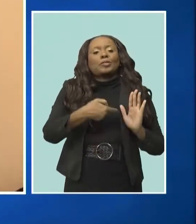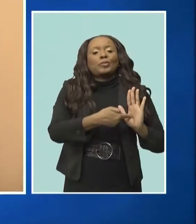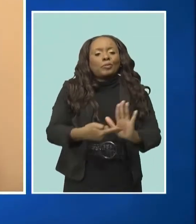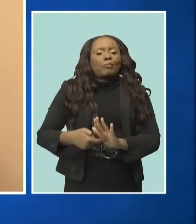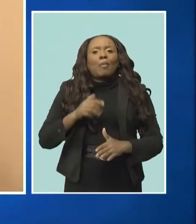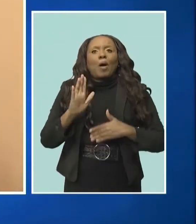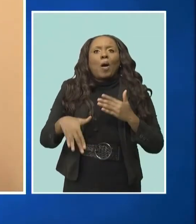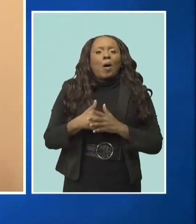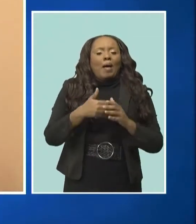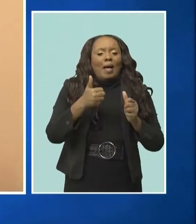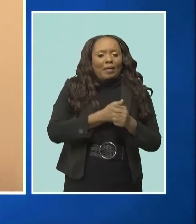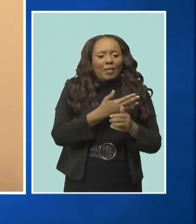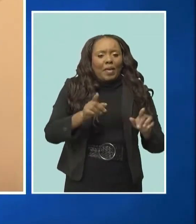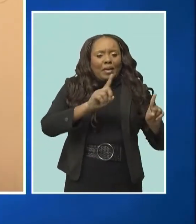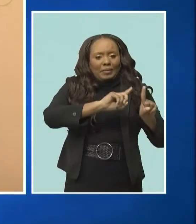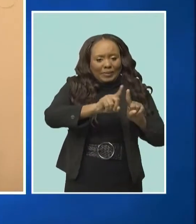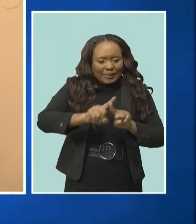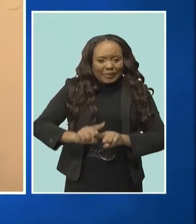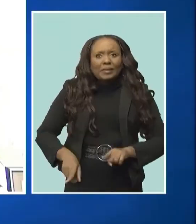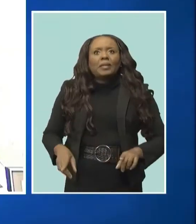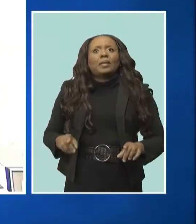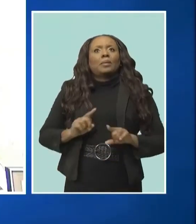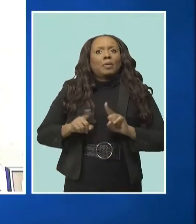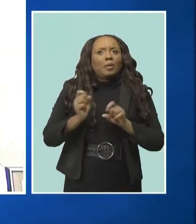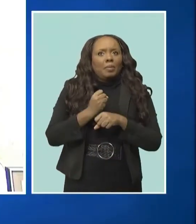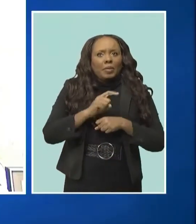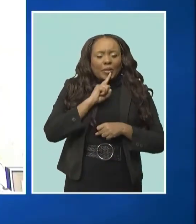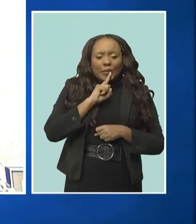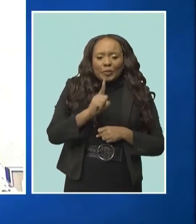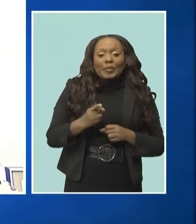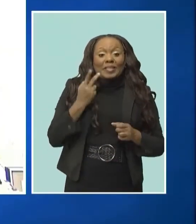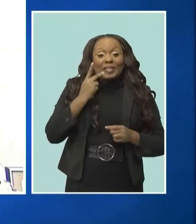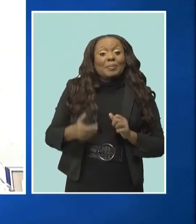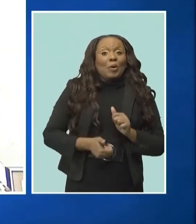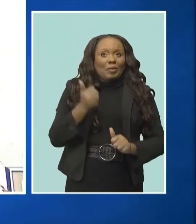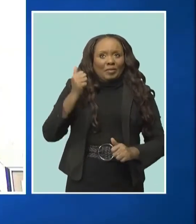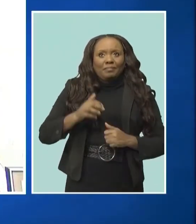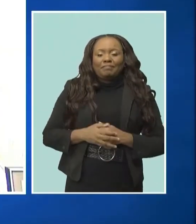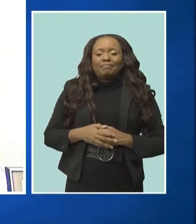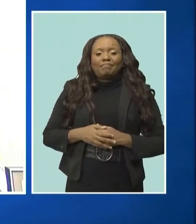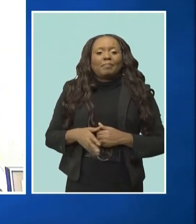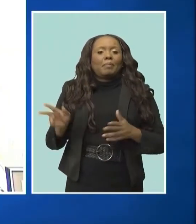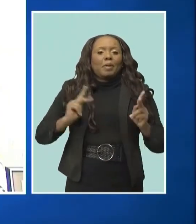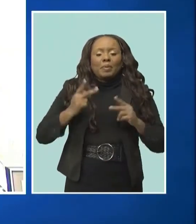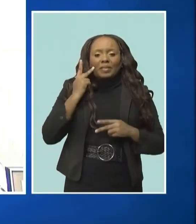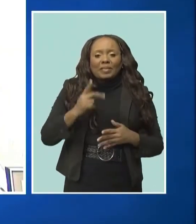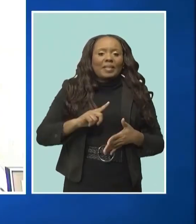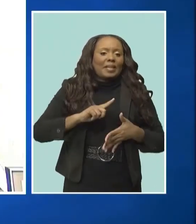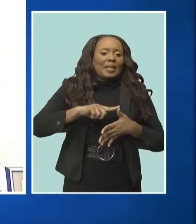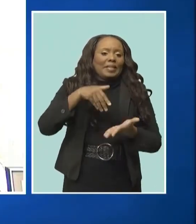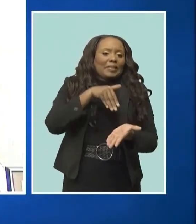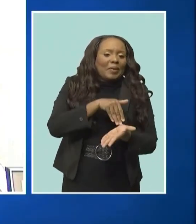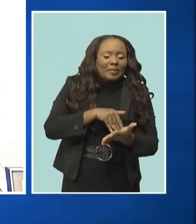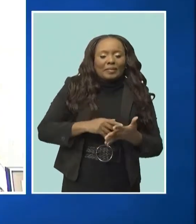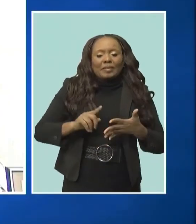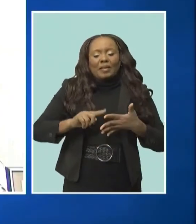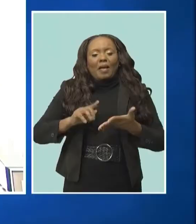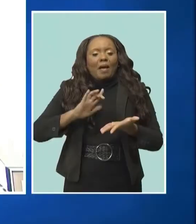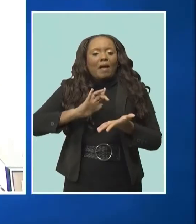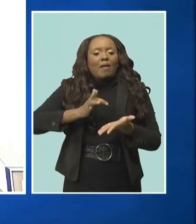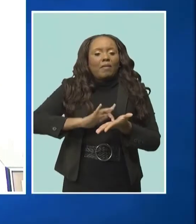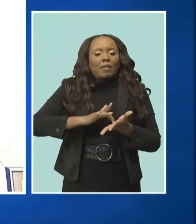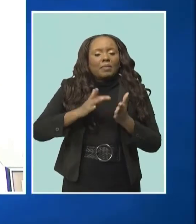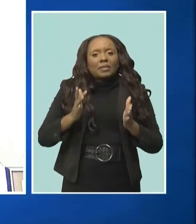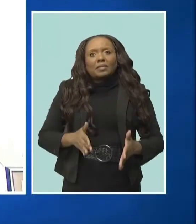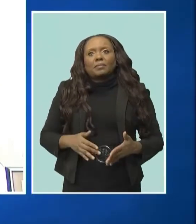they made sure the ancillary was represented. People see doctors and nurses and pharmacists, but we wanted to showcase as many people as we have. So we